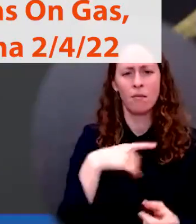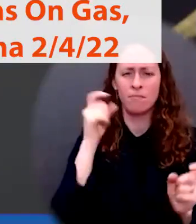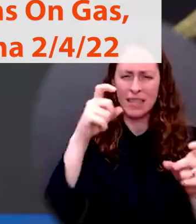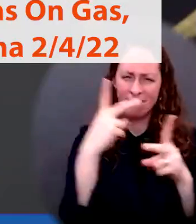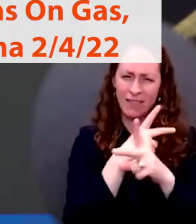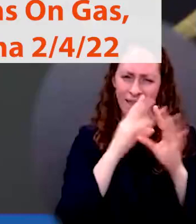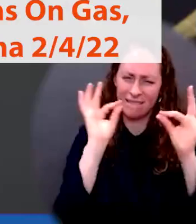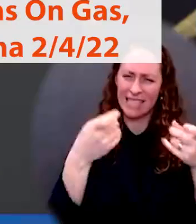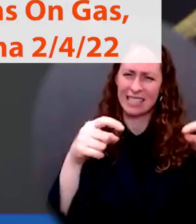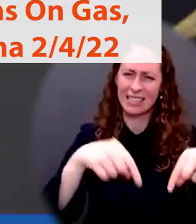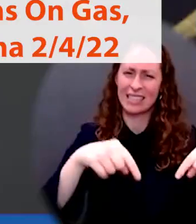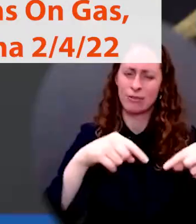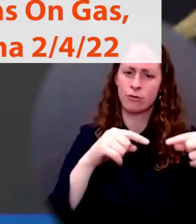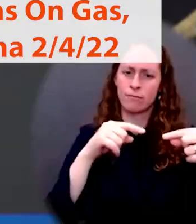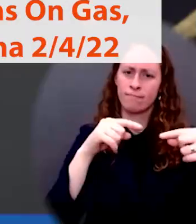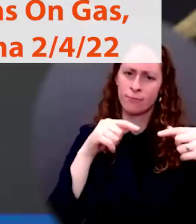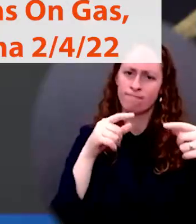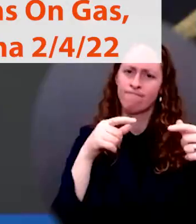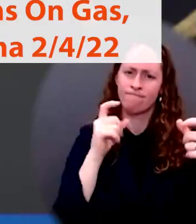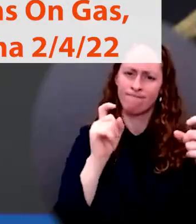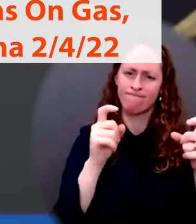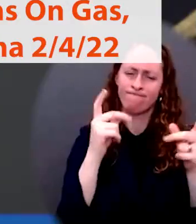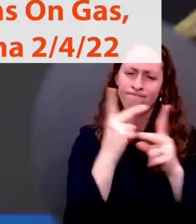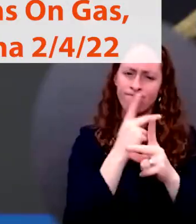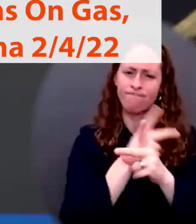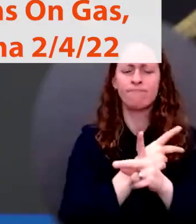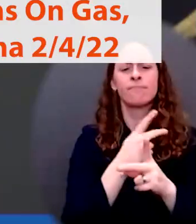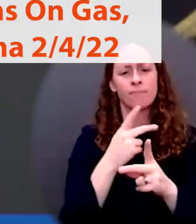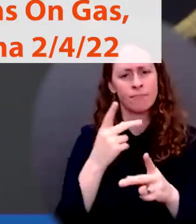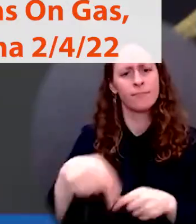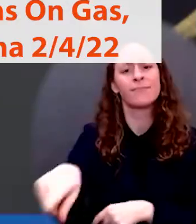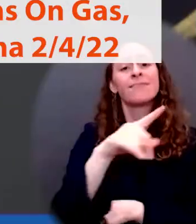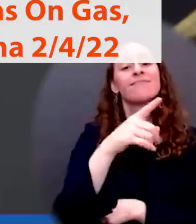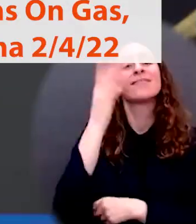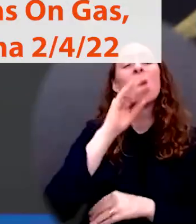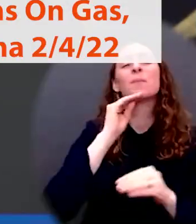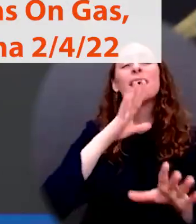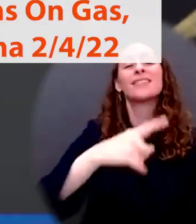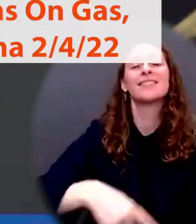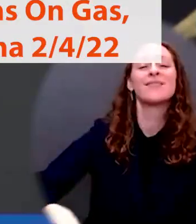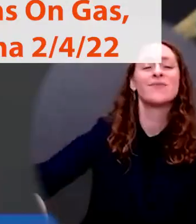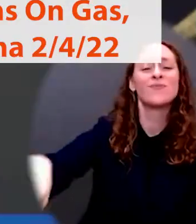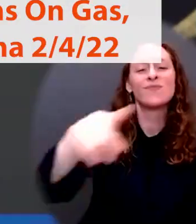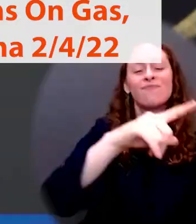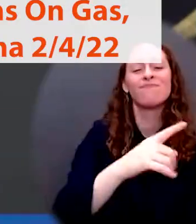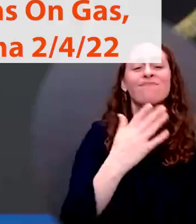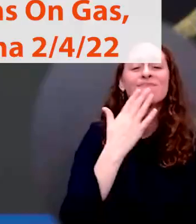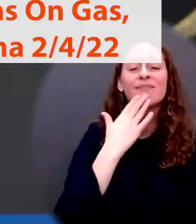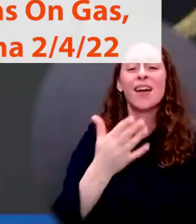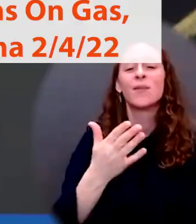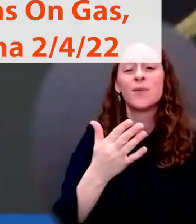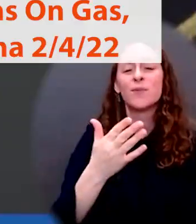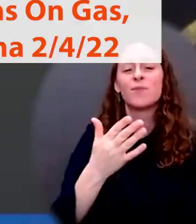America. I want to thank you, and God bless you, and may God protect our troops. Thank you.